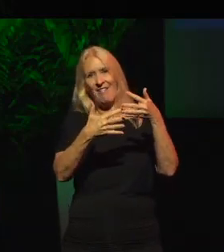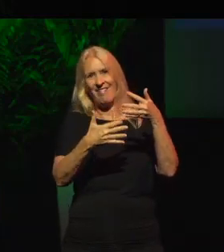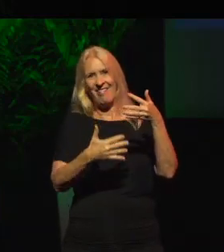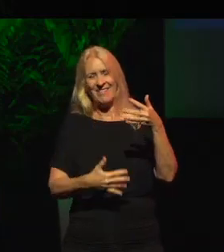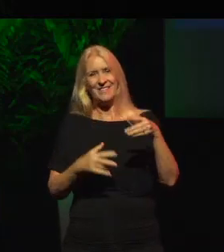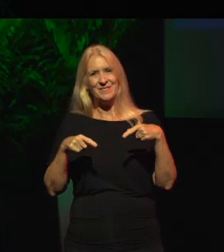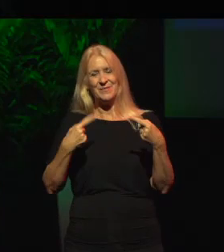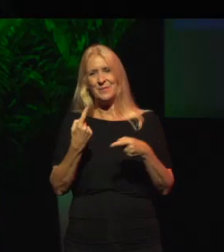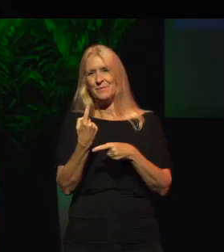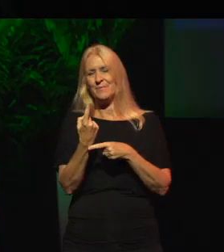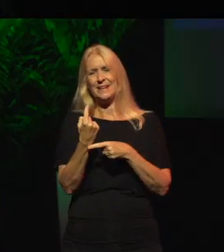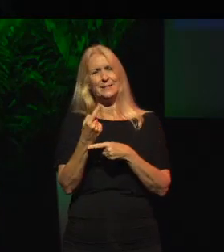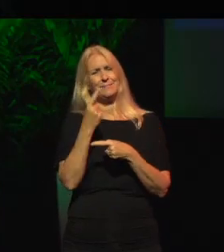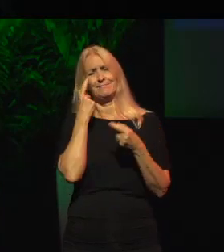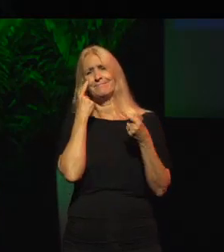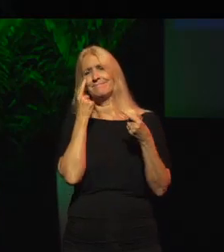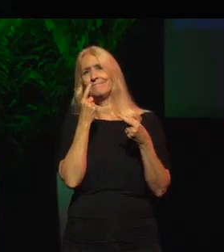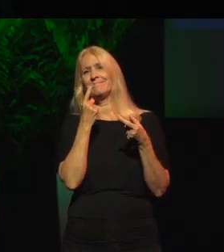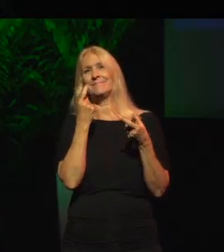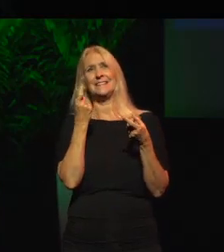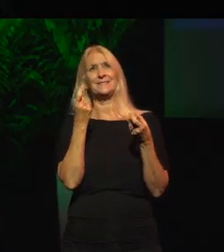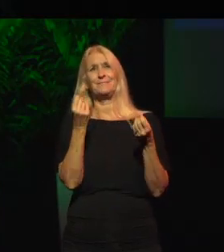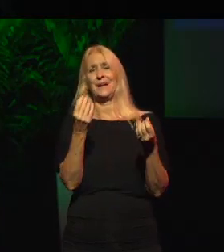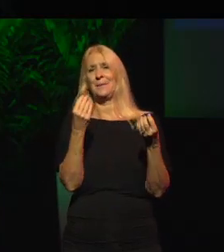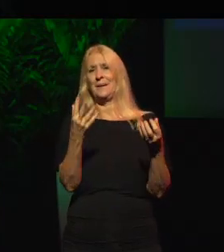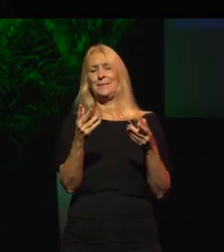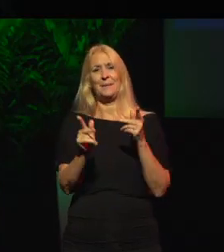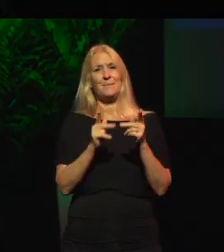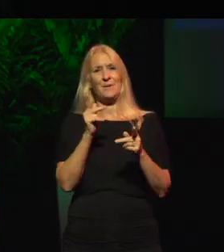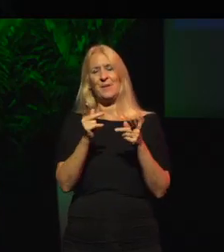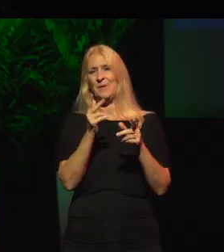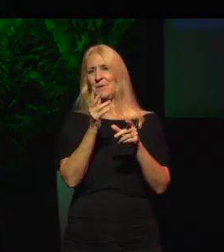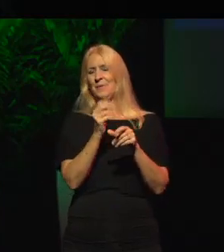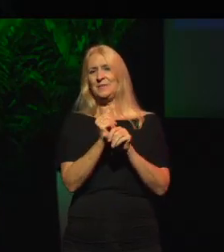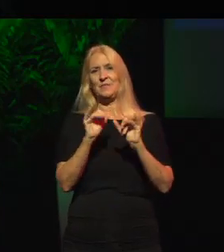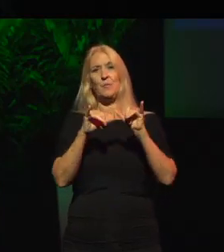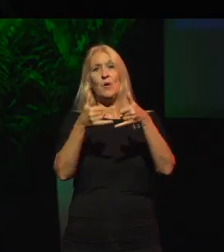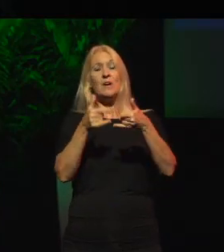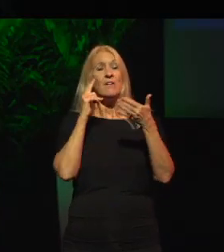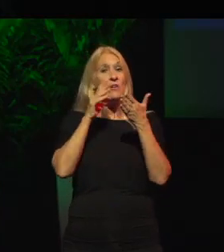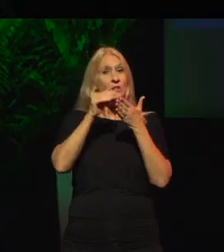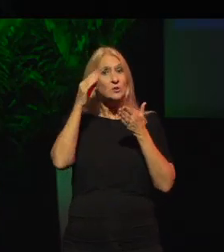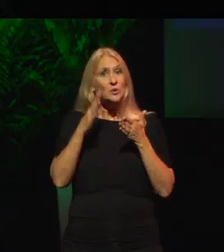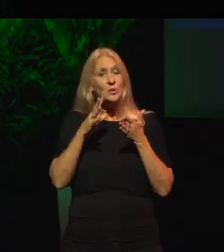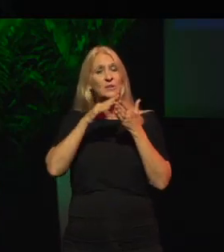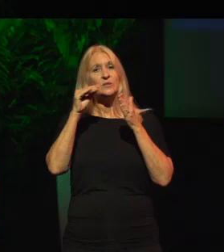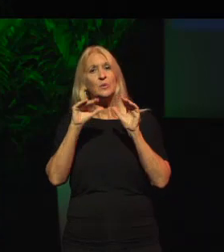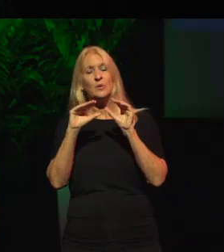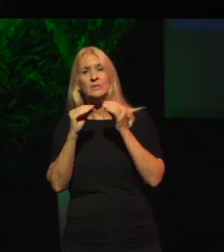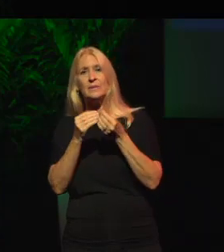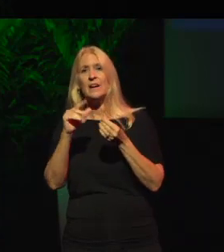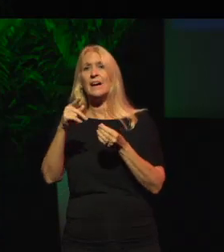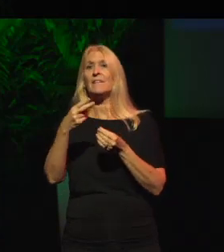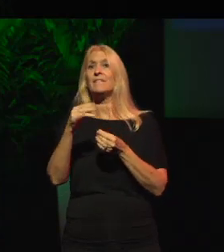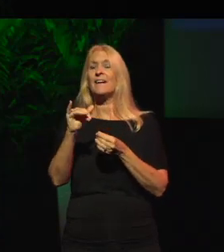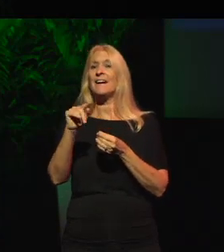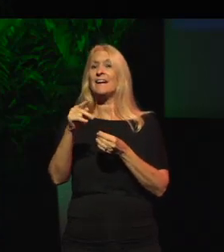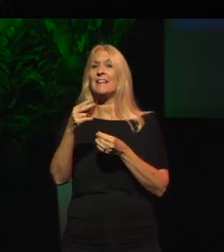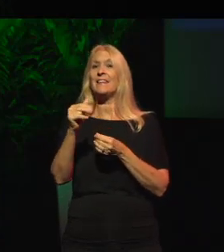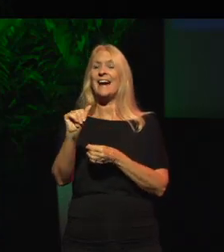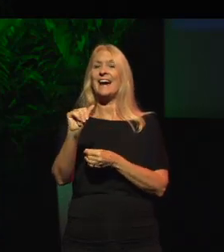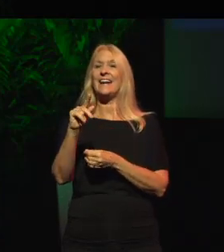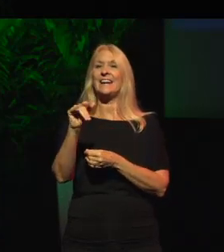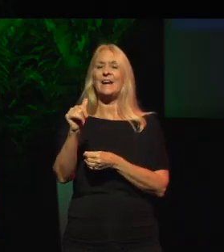this past year, because there were many, many more. And for our students and student organizations, our Phi Theta Kappa returned